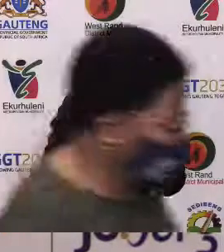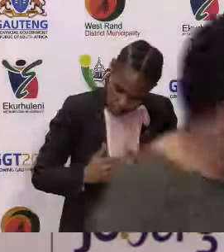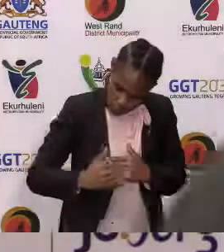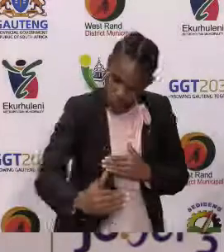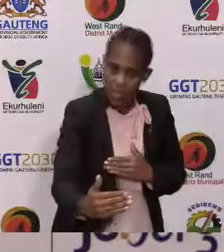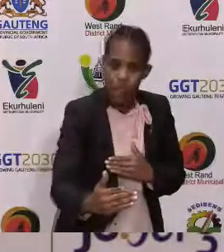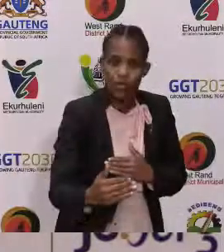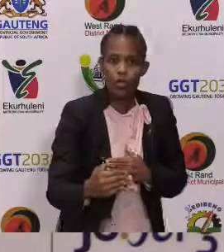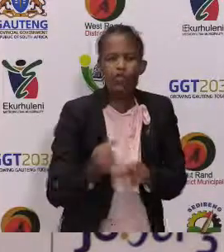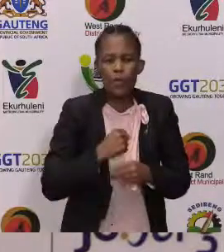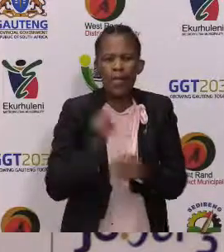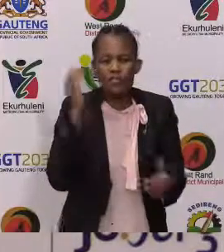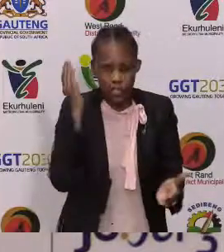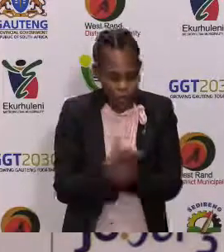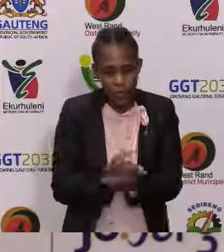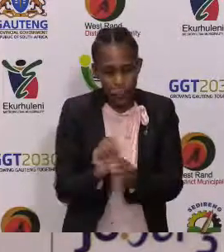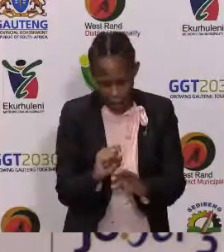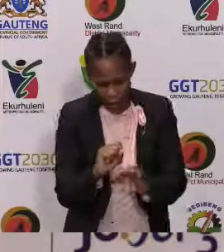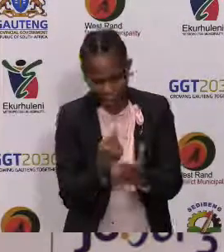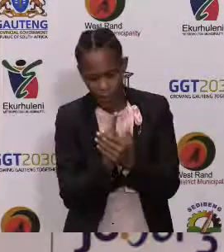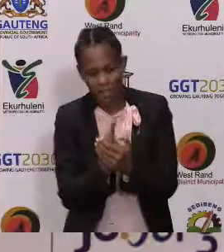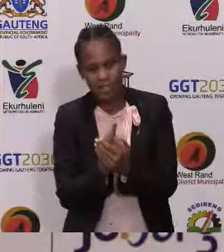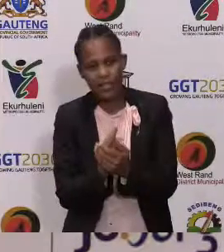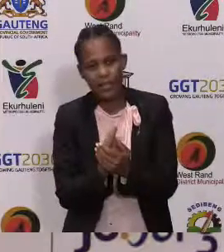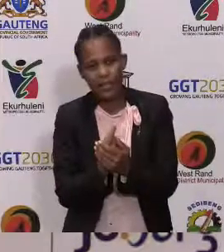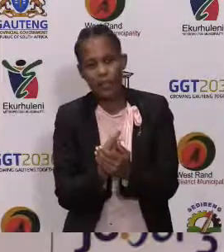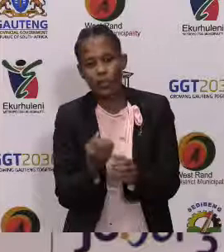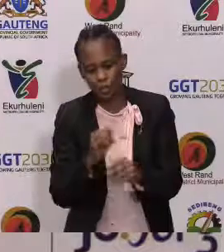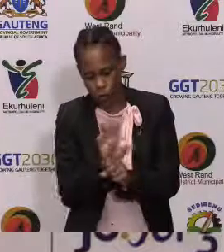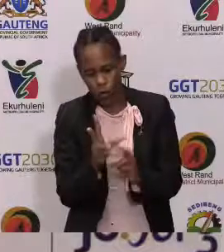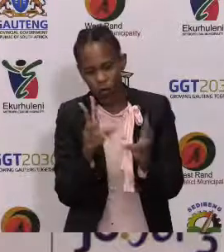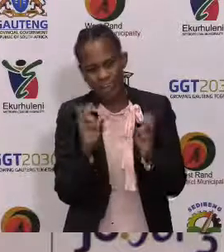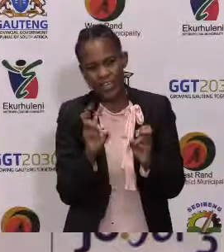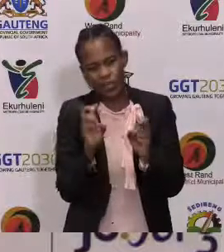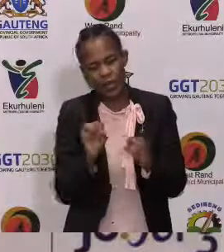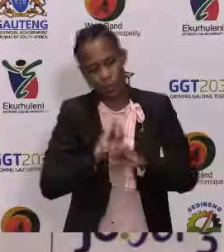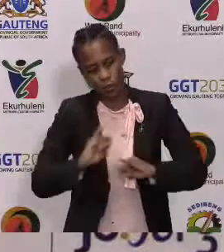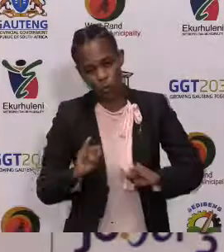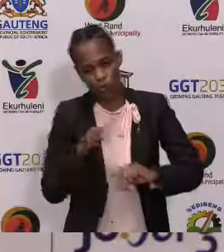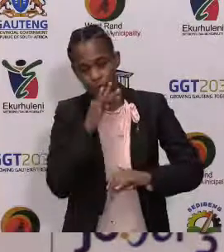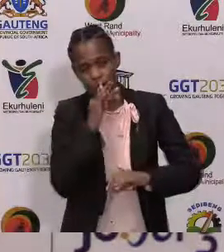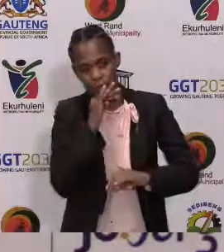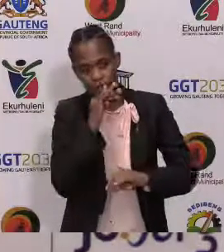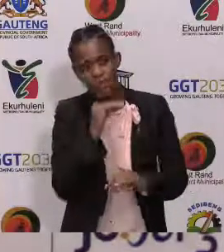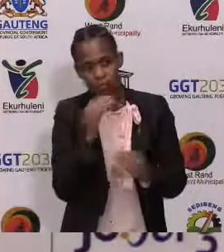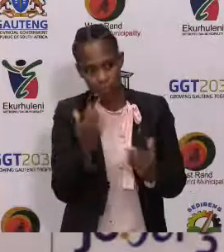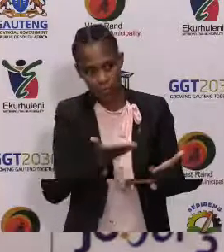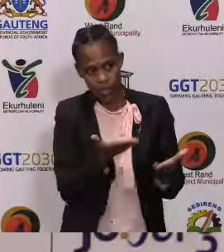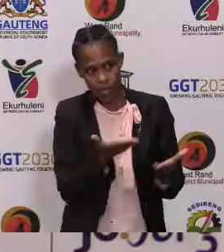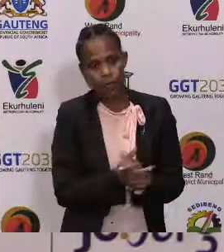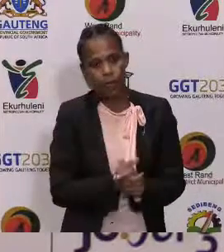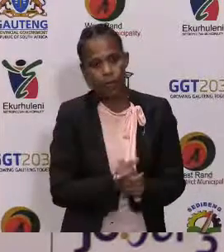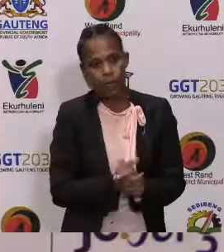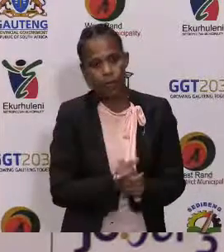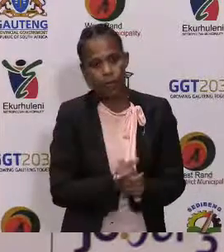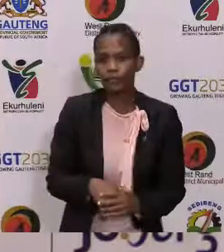any resurgence that happens immediately. Ms. Mupe, over to you.